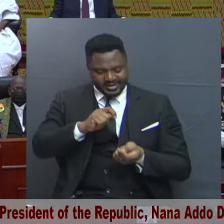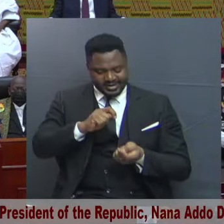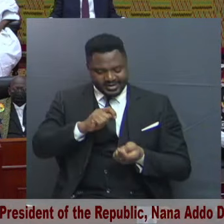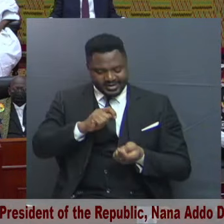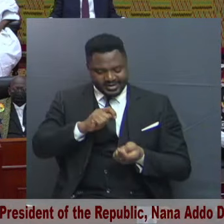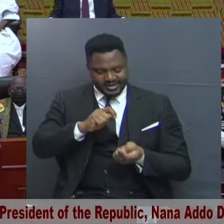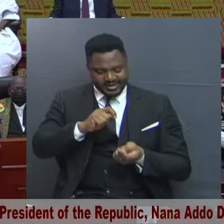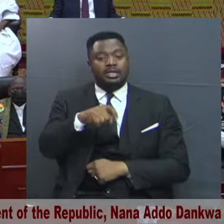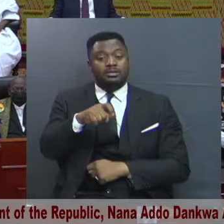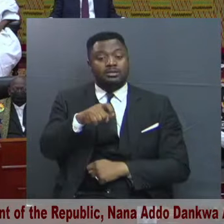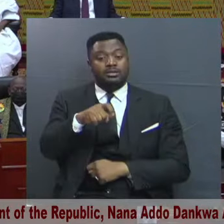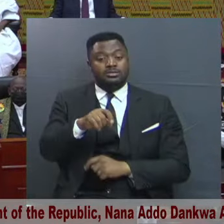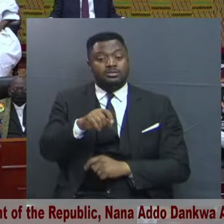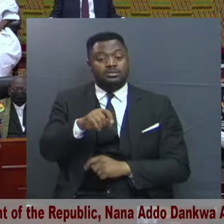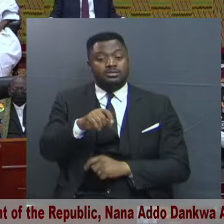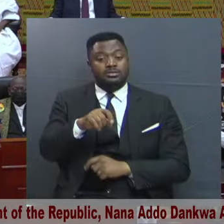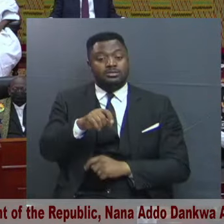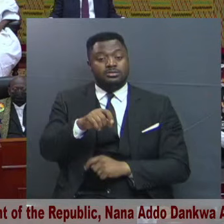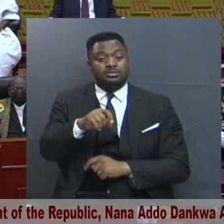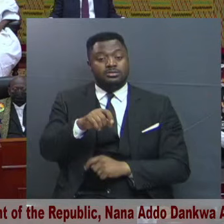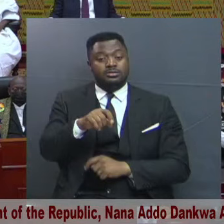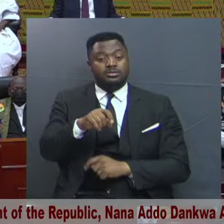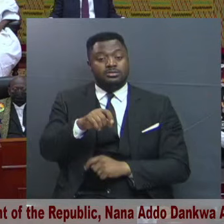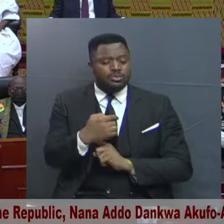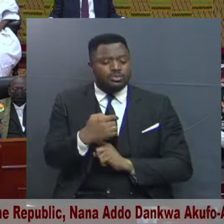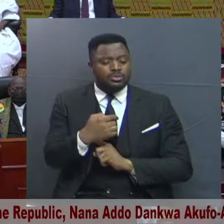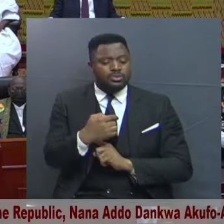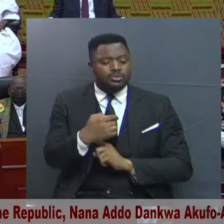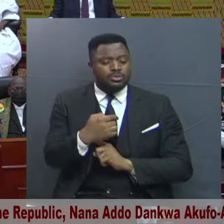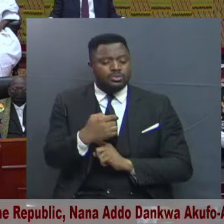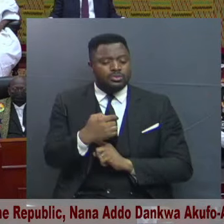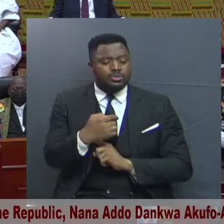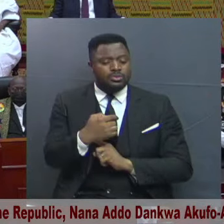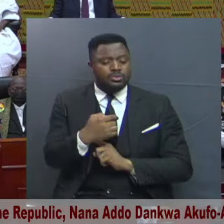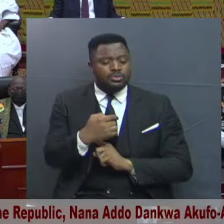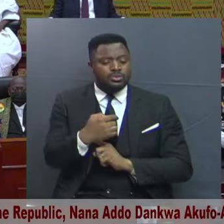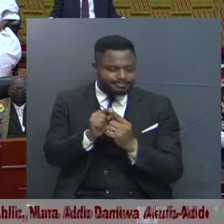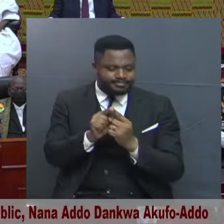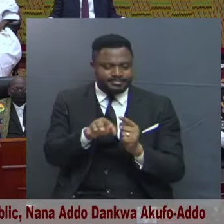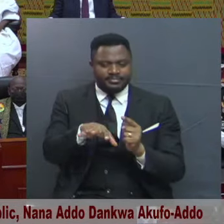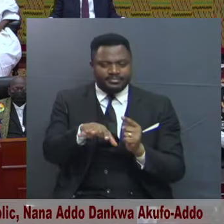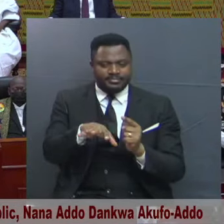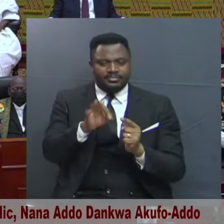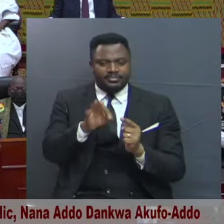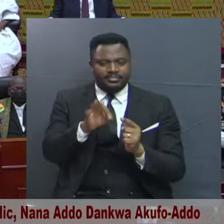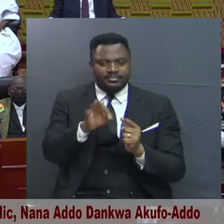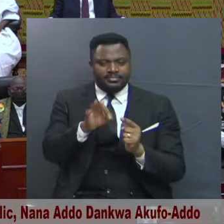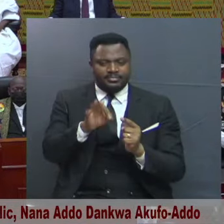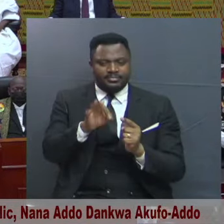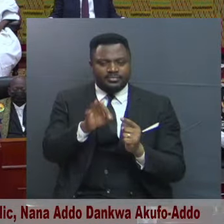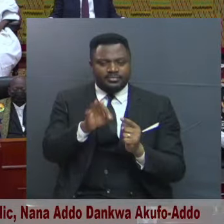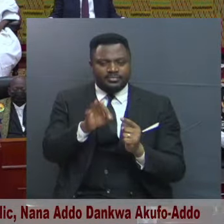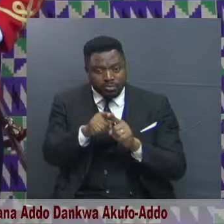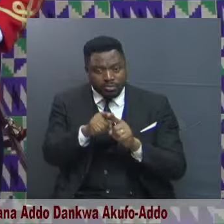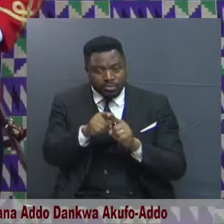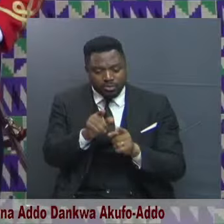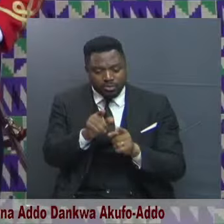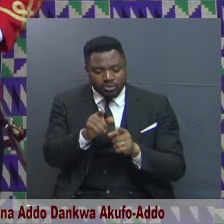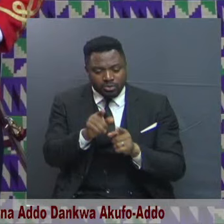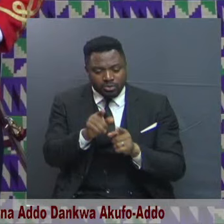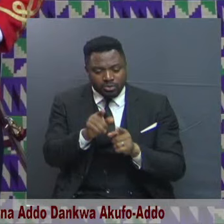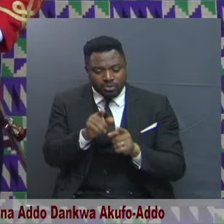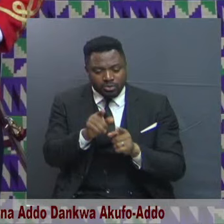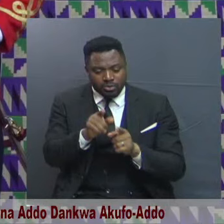and circumstances we should work towards finding a consensus on the changes that the majority of